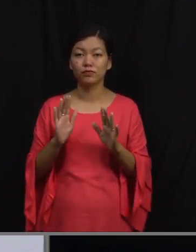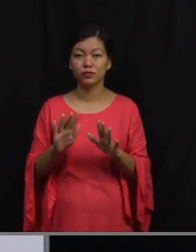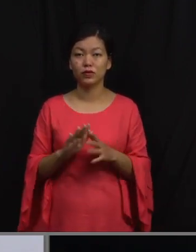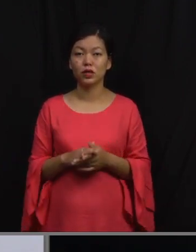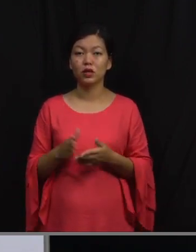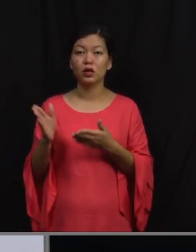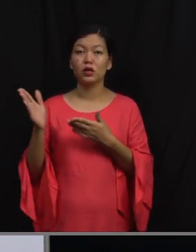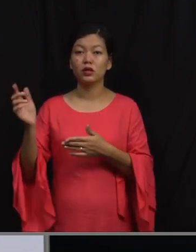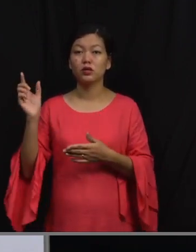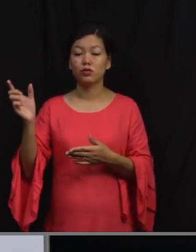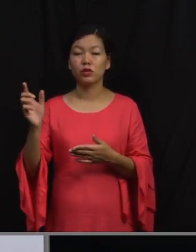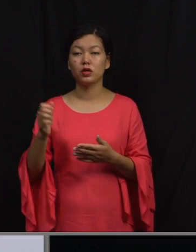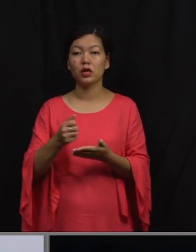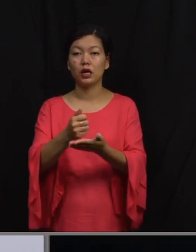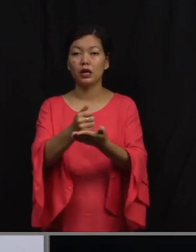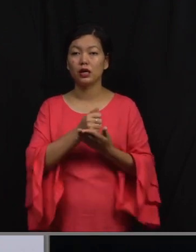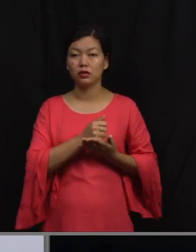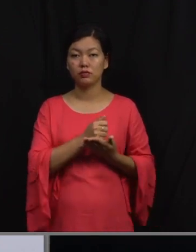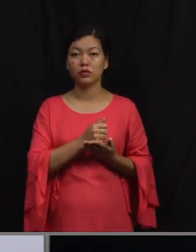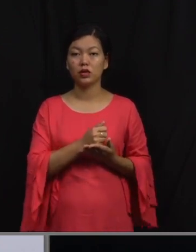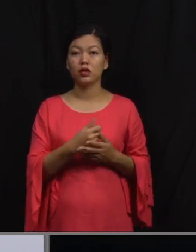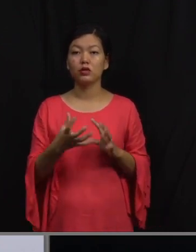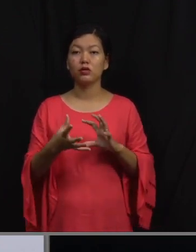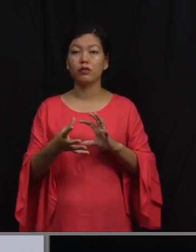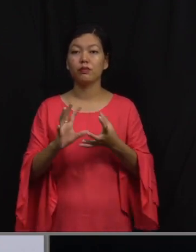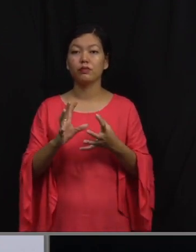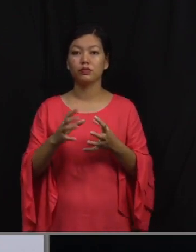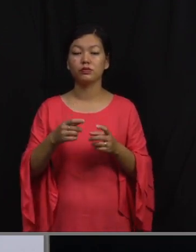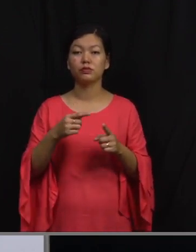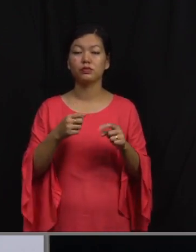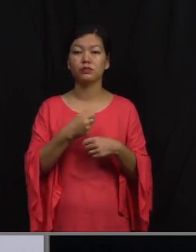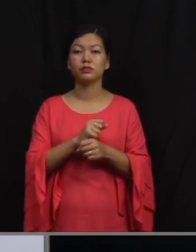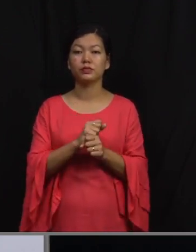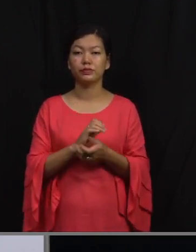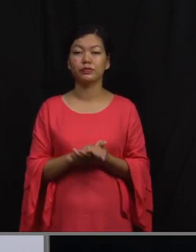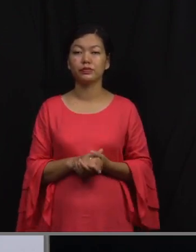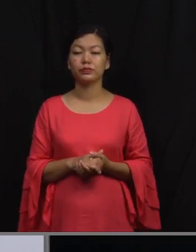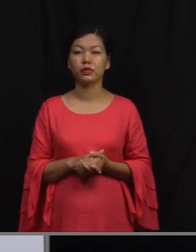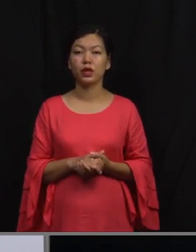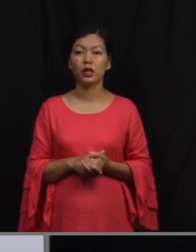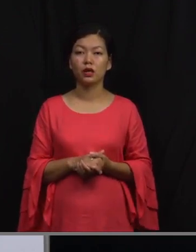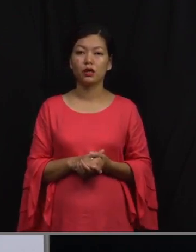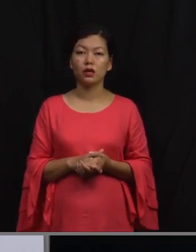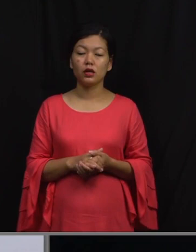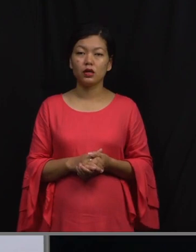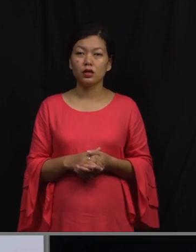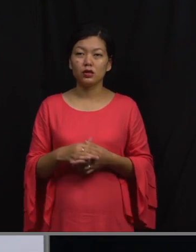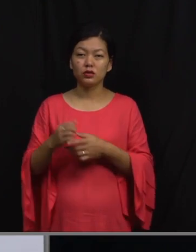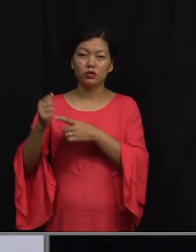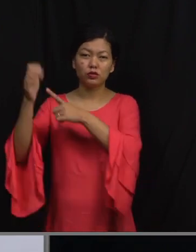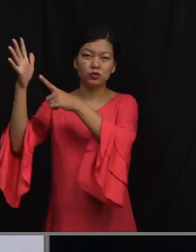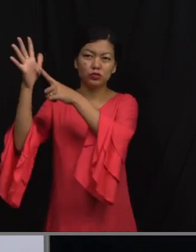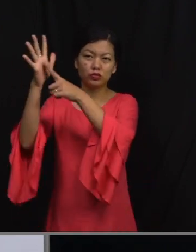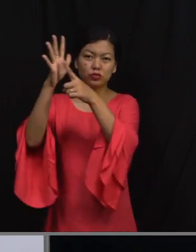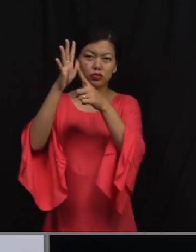entire machines. Okay, and when the study of satellites, right? Study of satellites, okay,